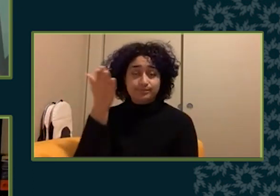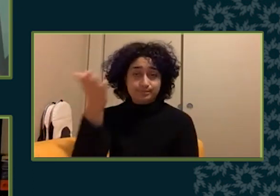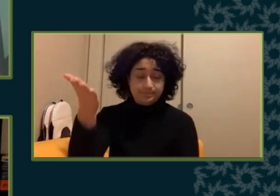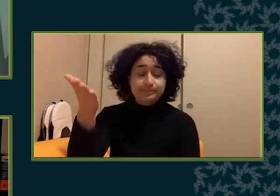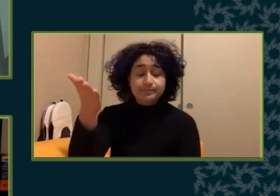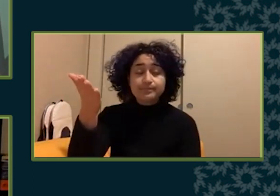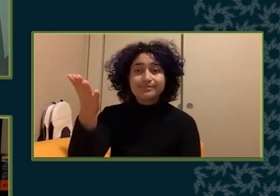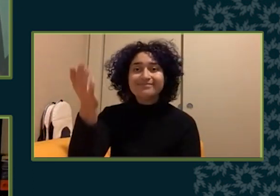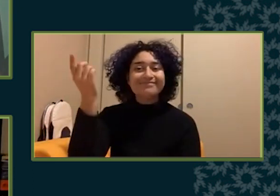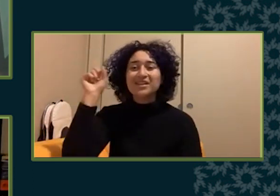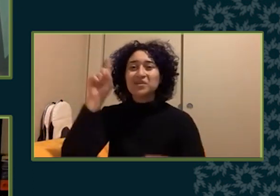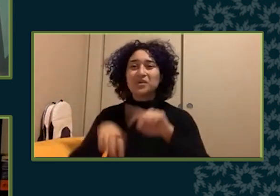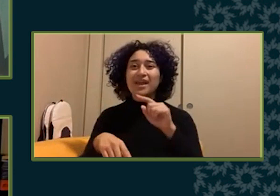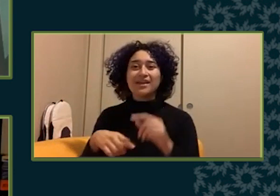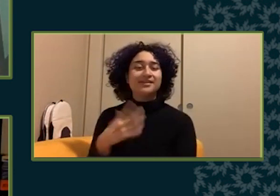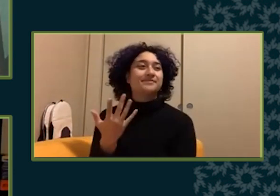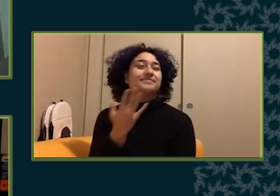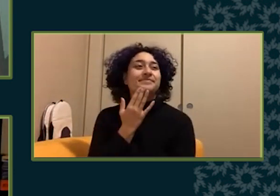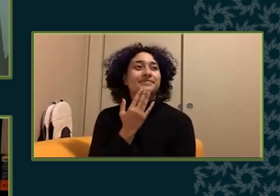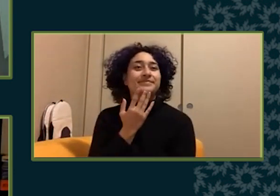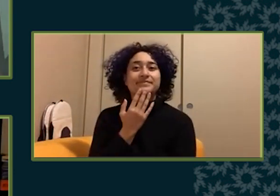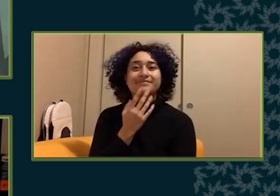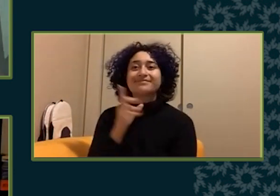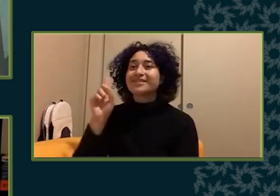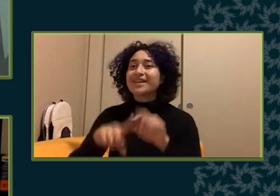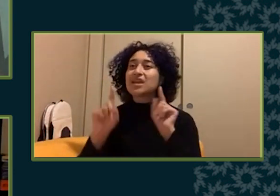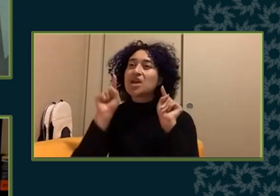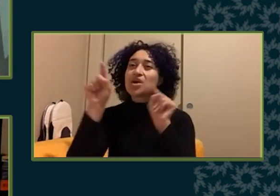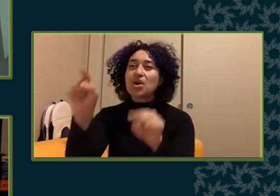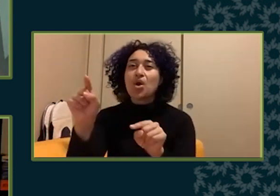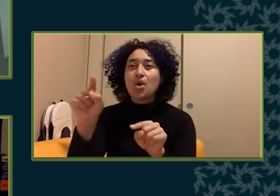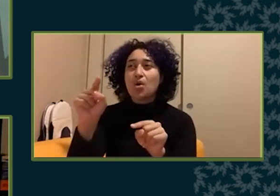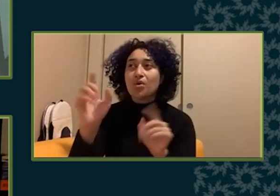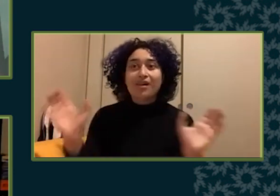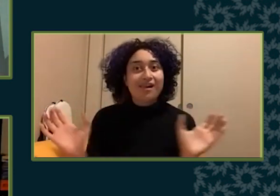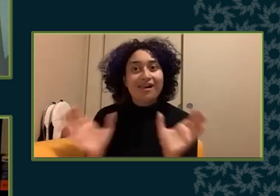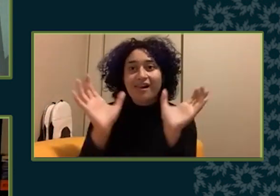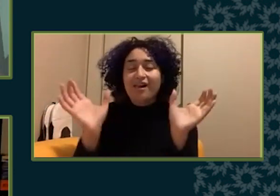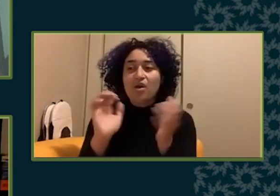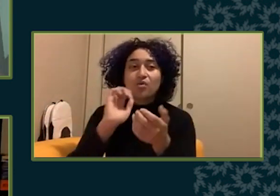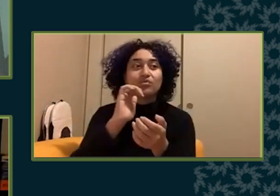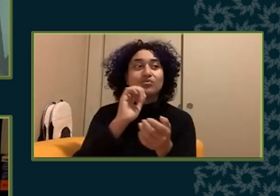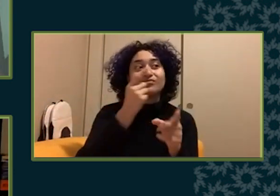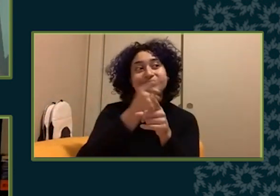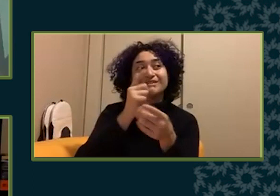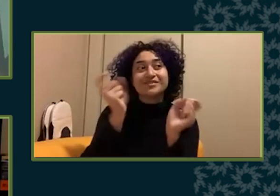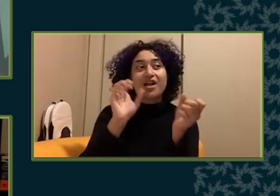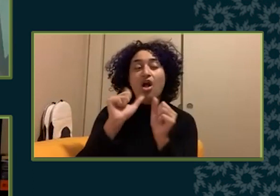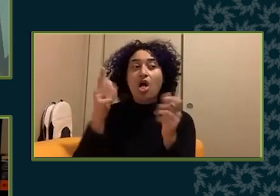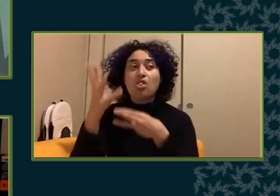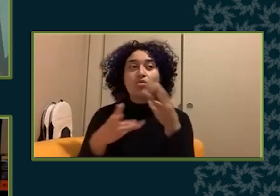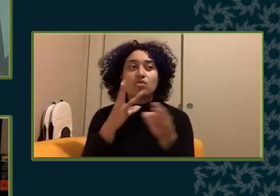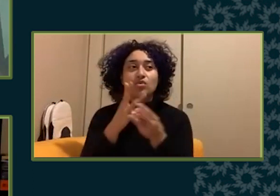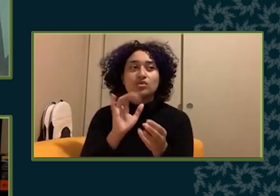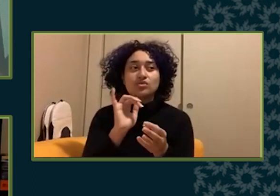you can't go advocating to right all the world's wrongs, because like suffering is baked into this